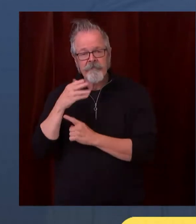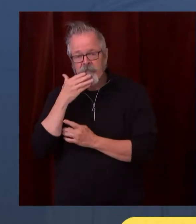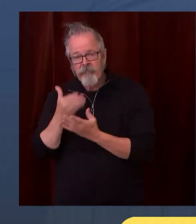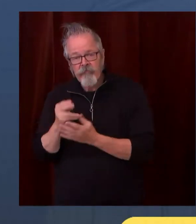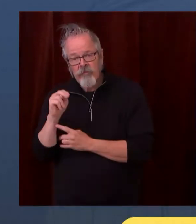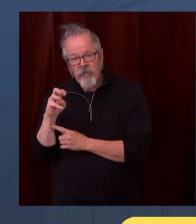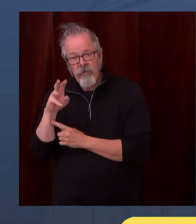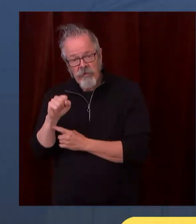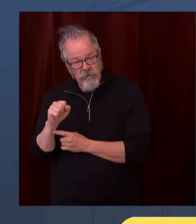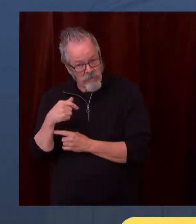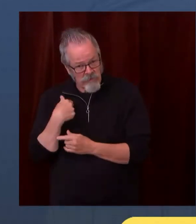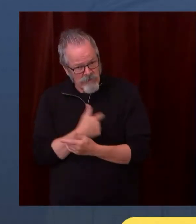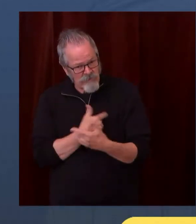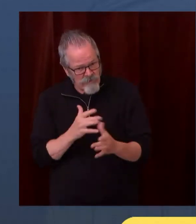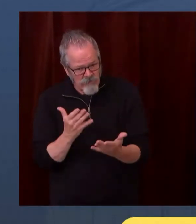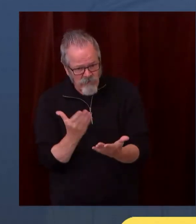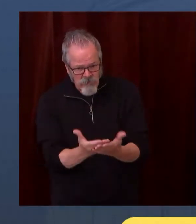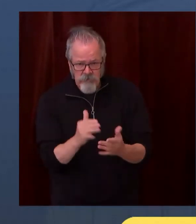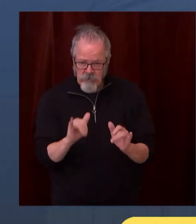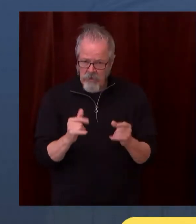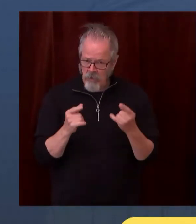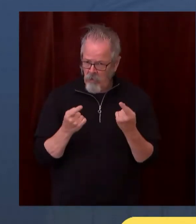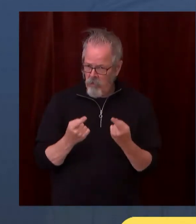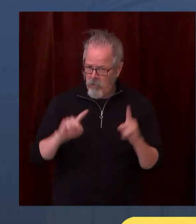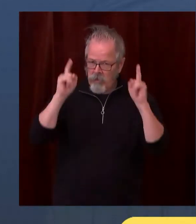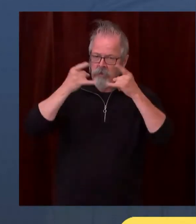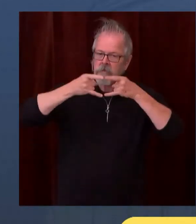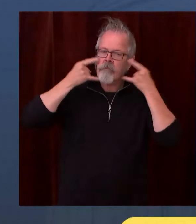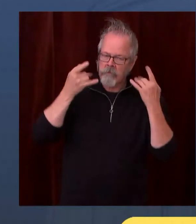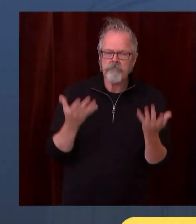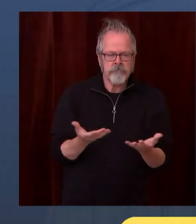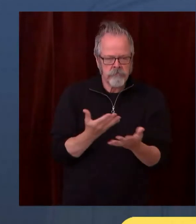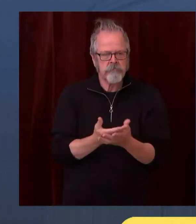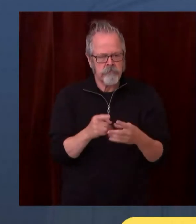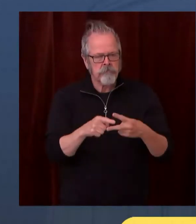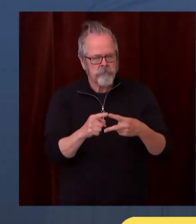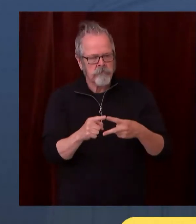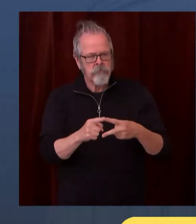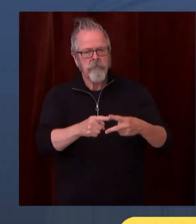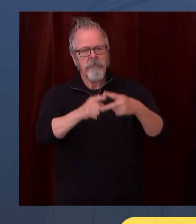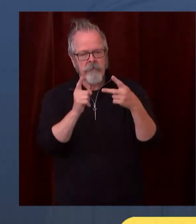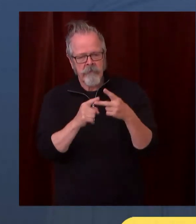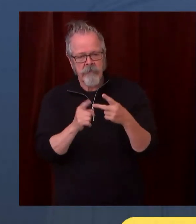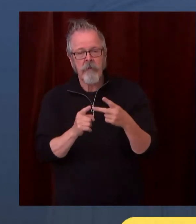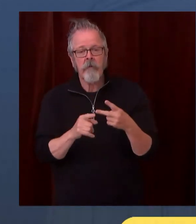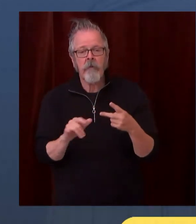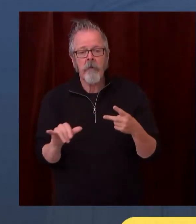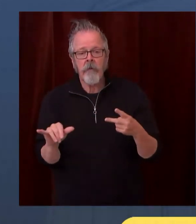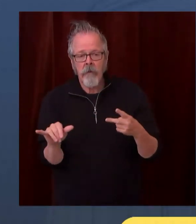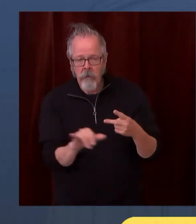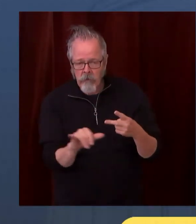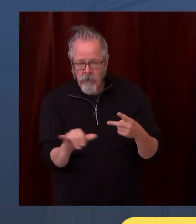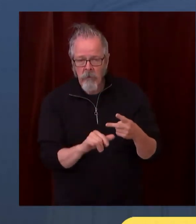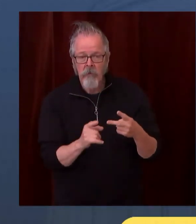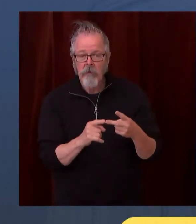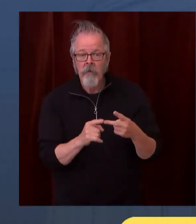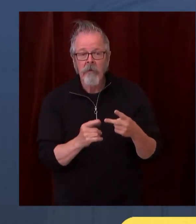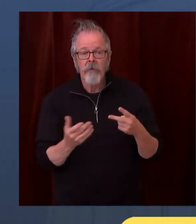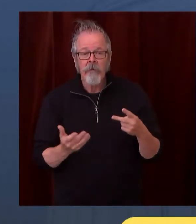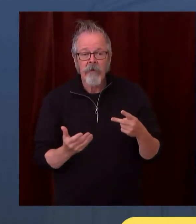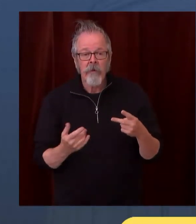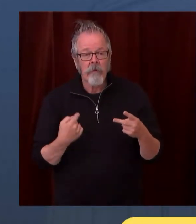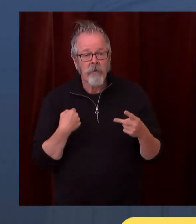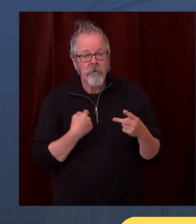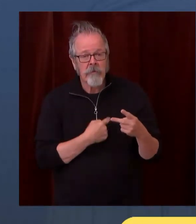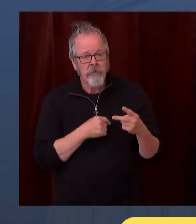of good news is that we haven't exhausted the times to wear a mask. That's bad news because it means we